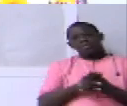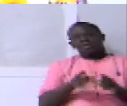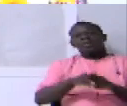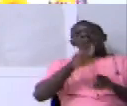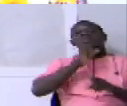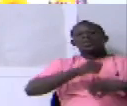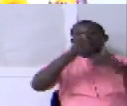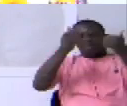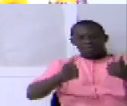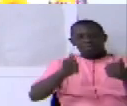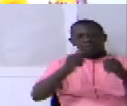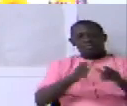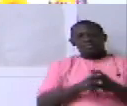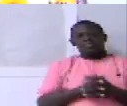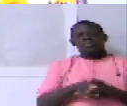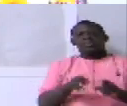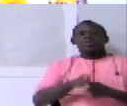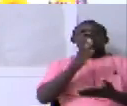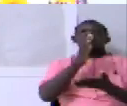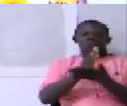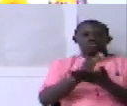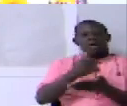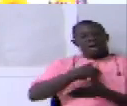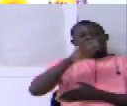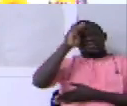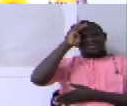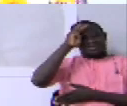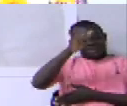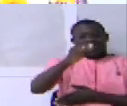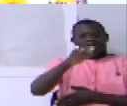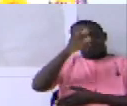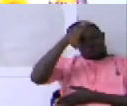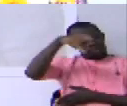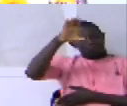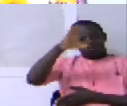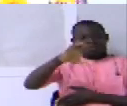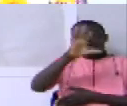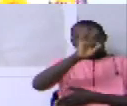Mr. Chairman. Mr. Chairman. Definitely I thank the commission.